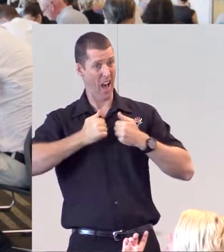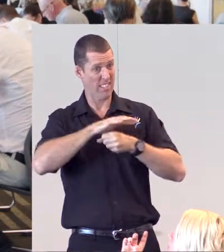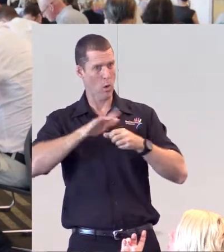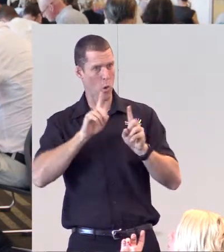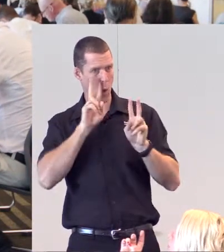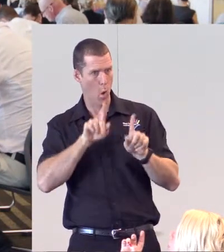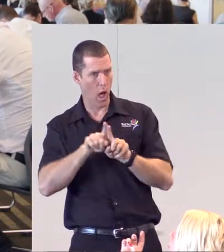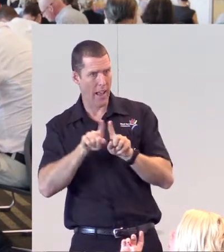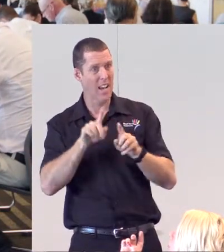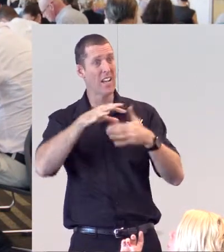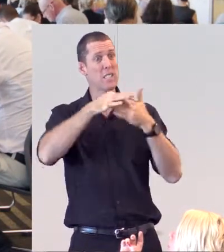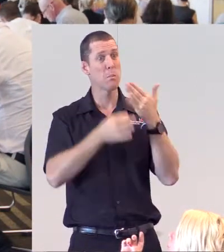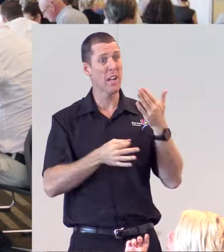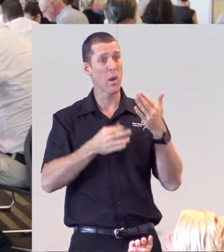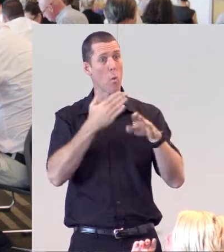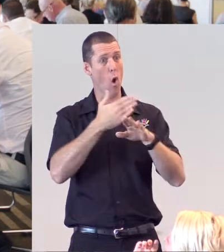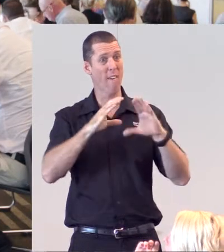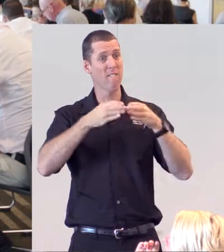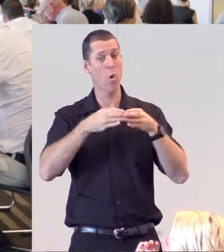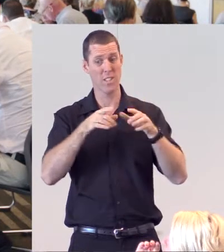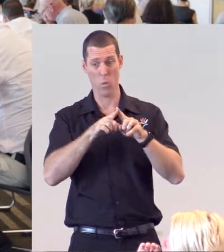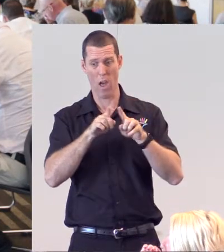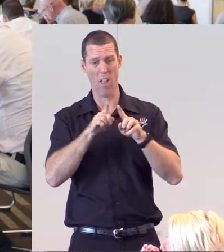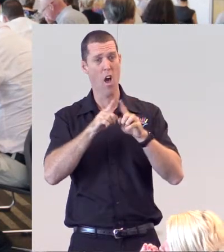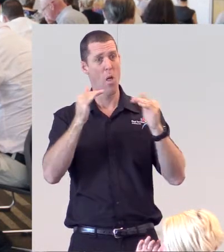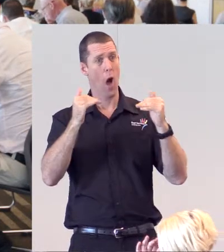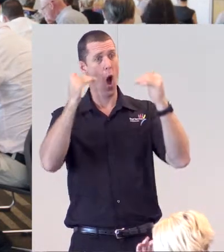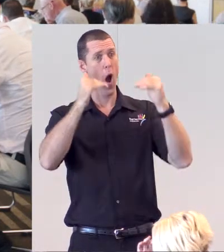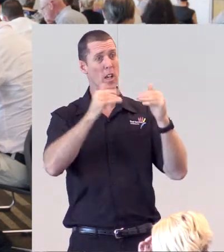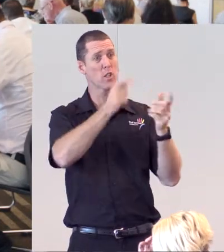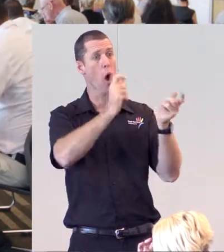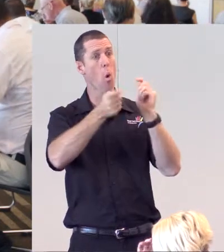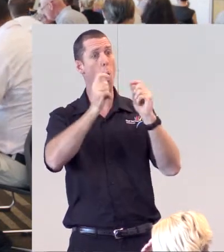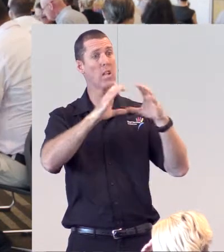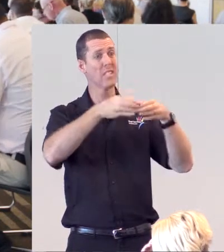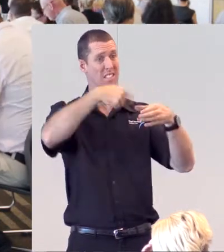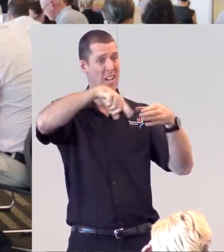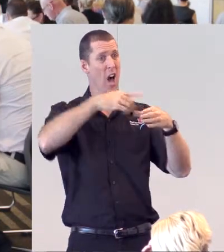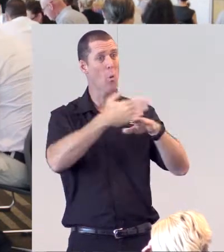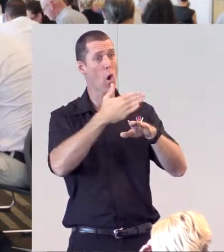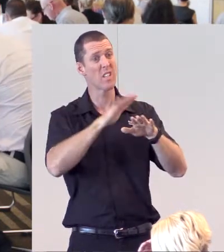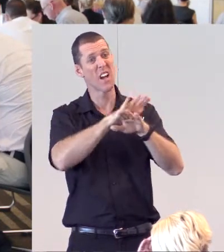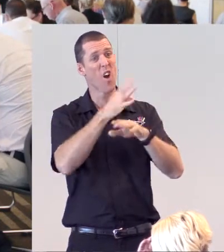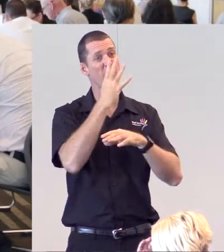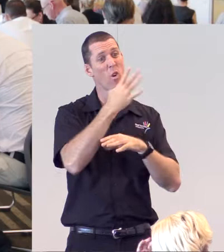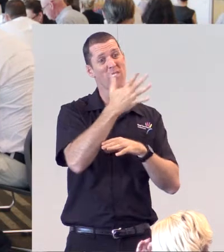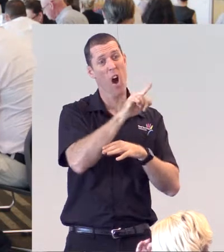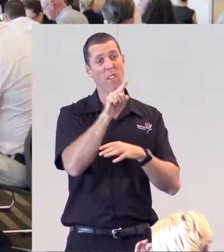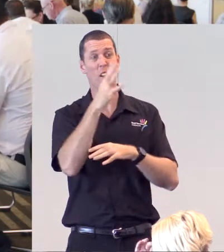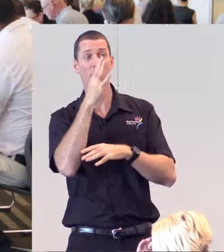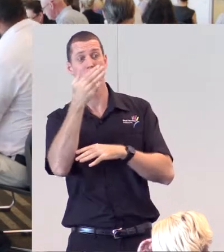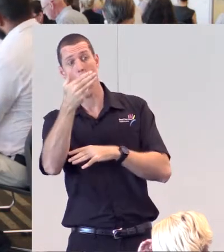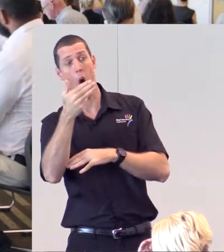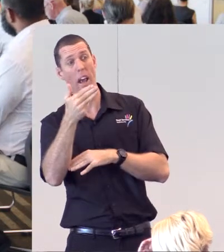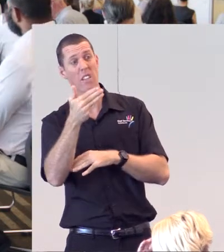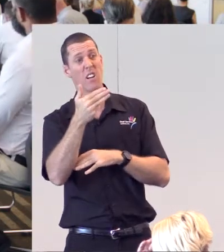disability workforce, the highest cohorts of workers at the moment are within the 45 to 49 year age bracket,